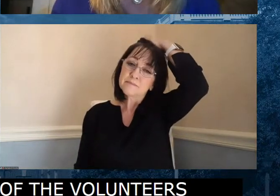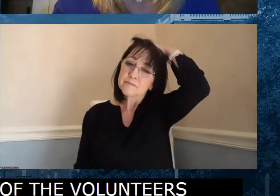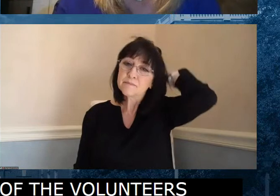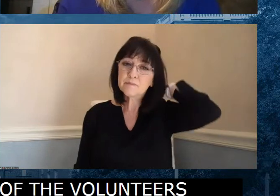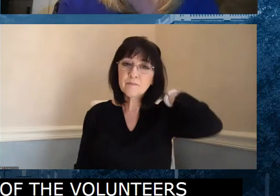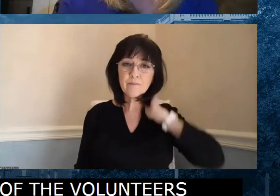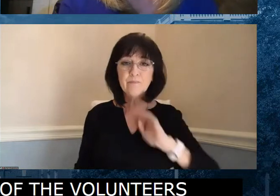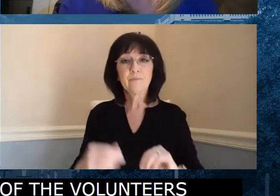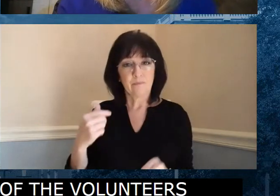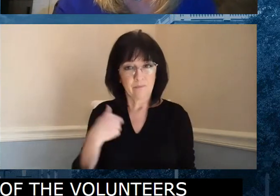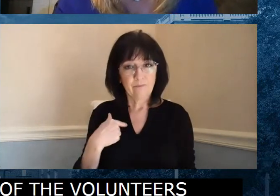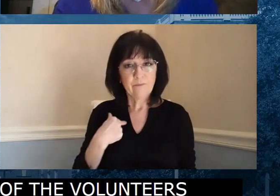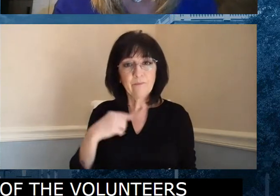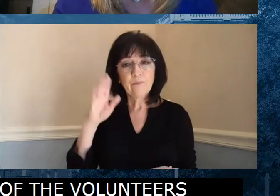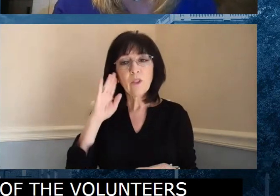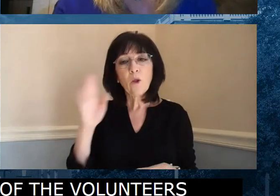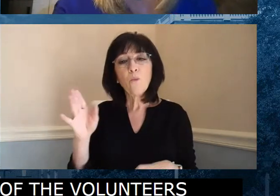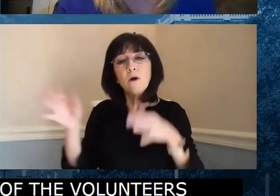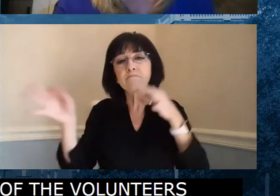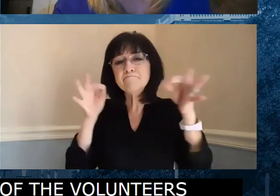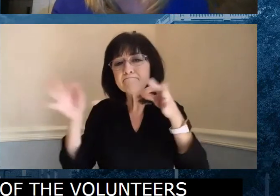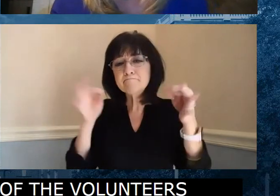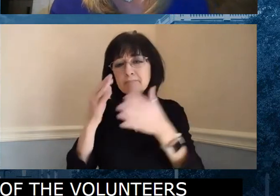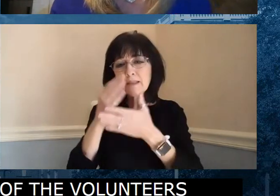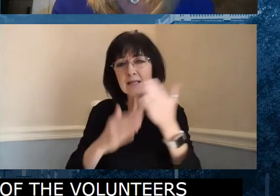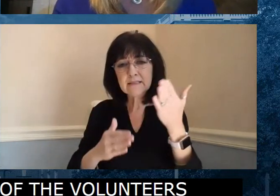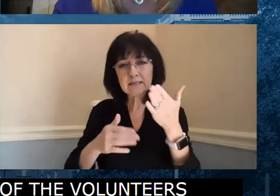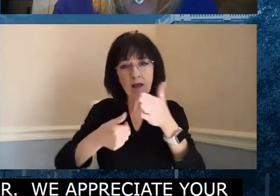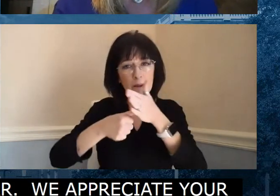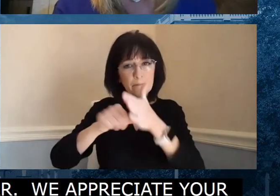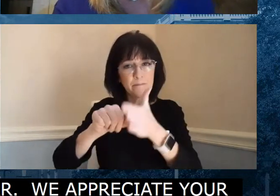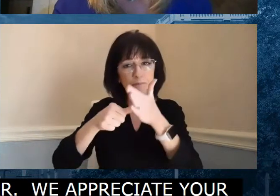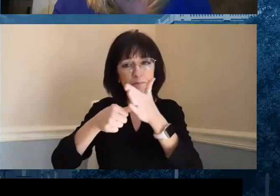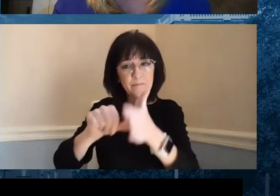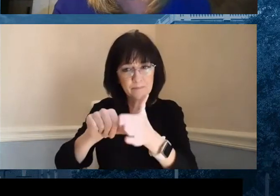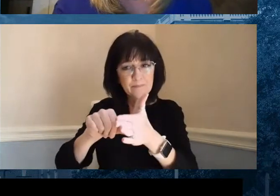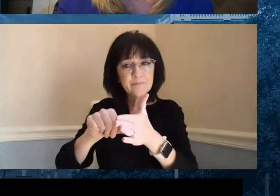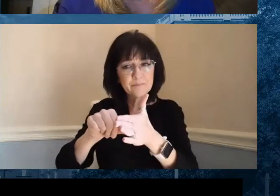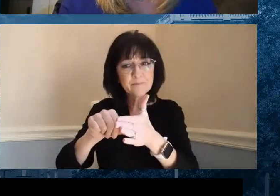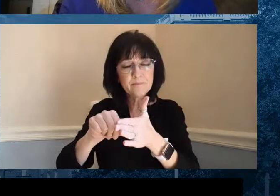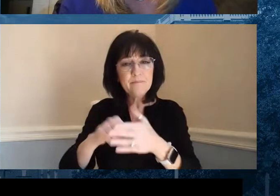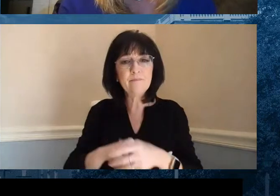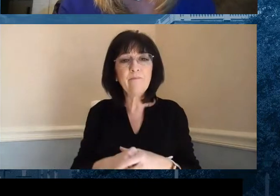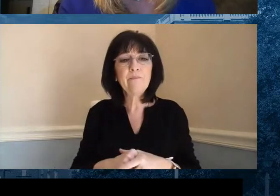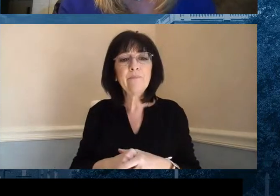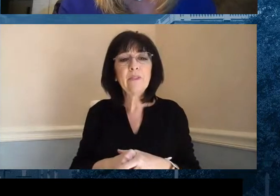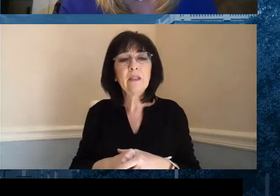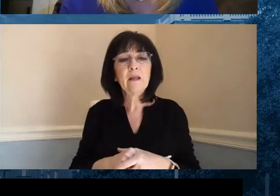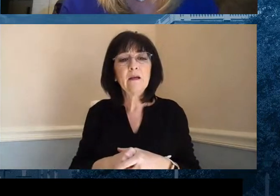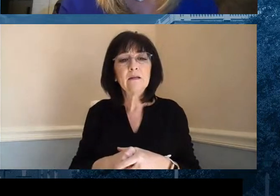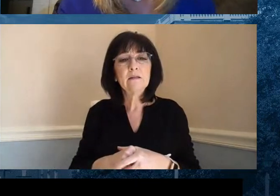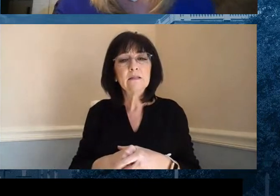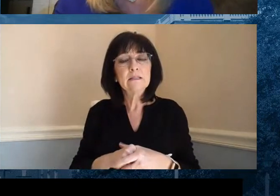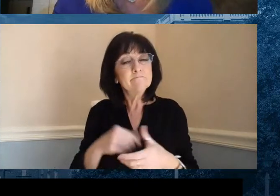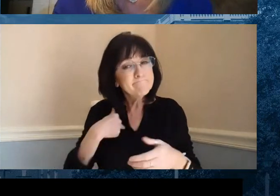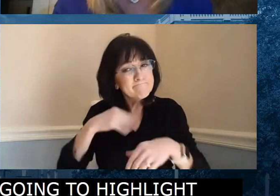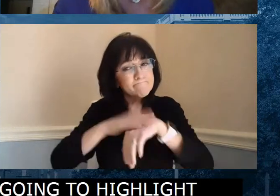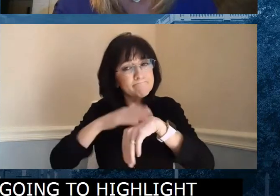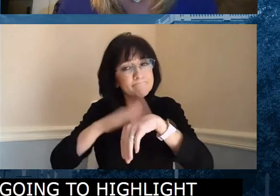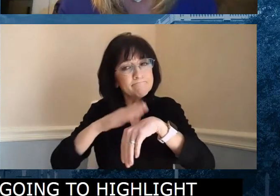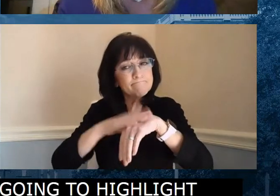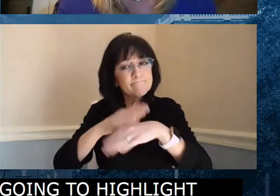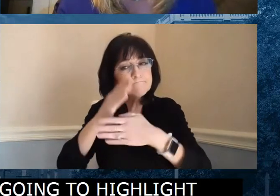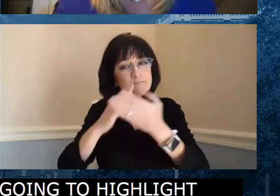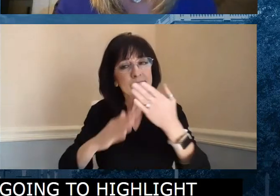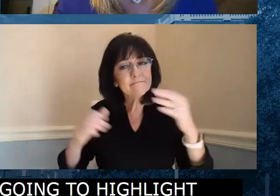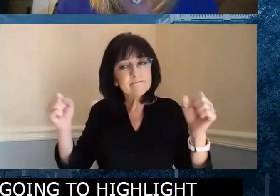couple points today, some points of caution, but overall we've got some really good things going on.